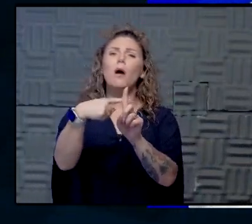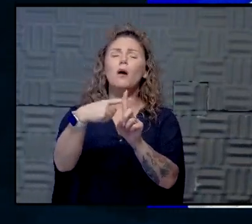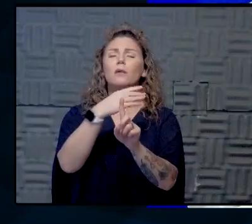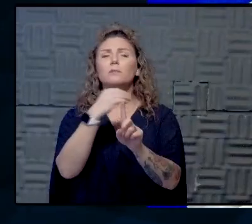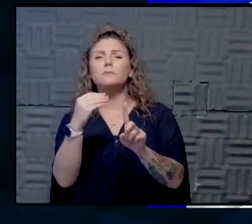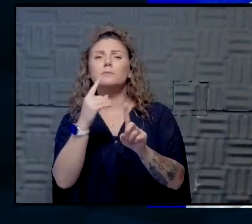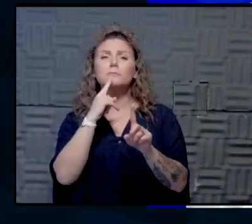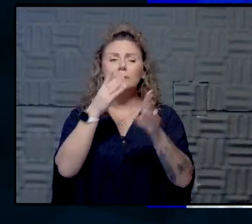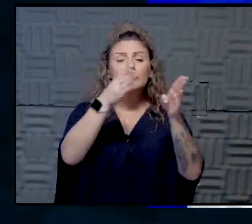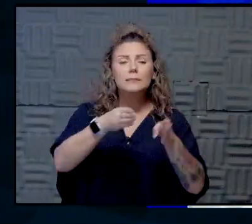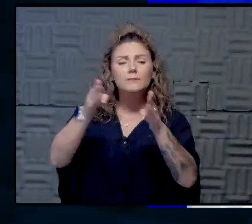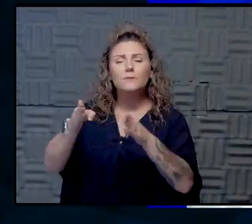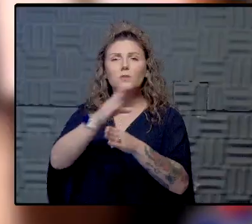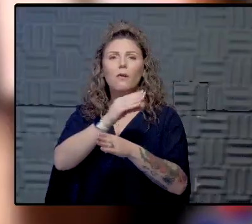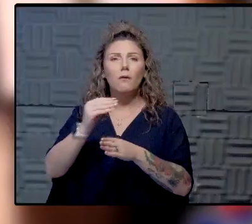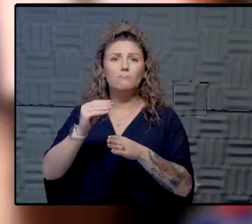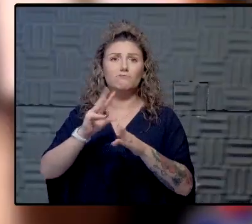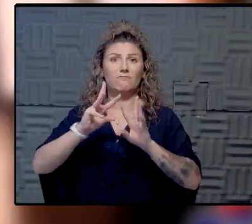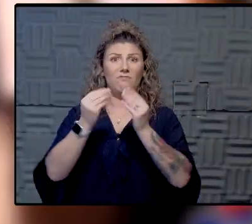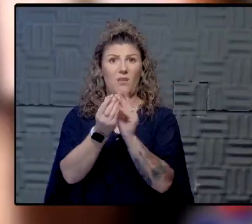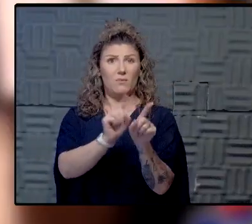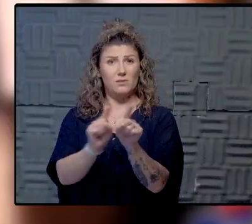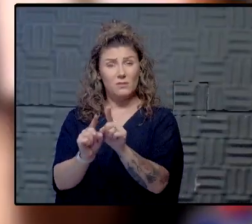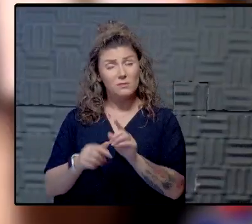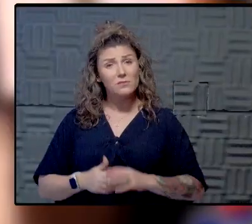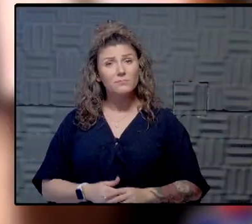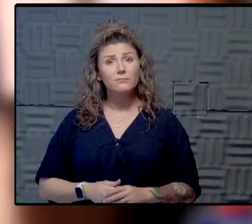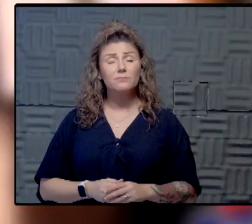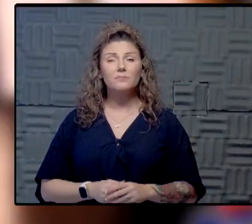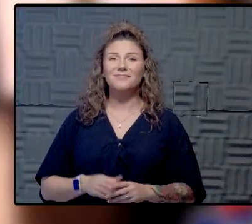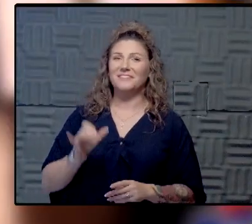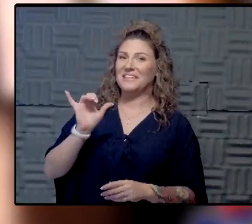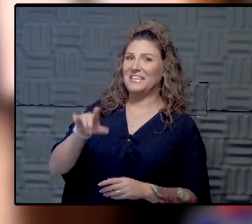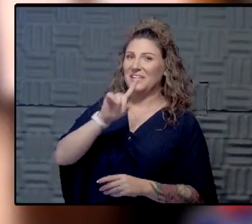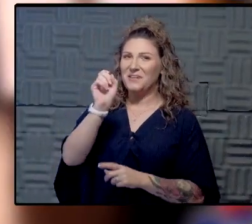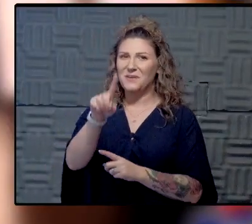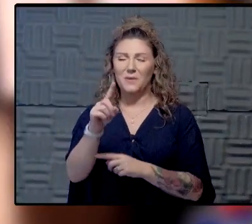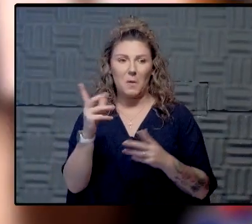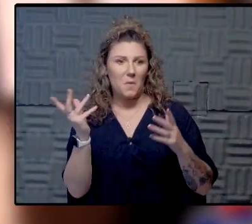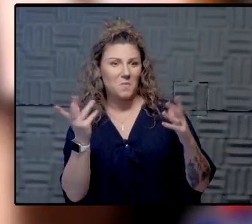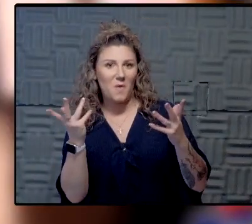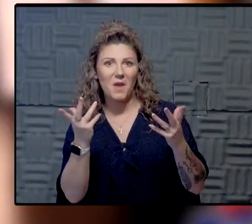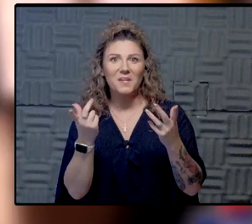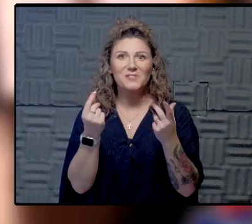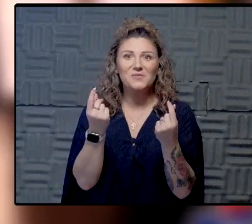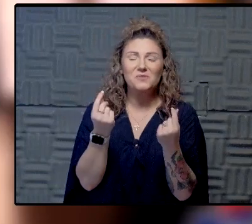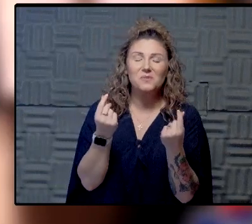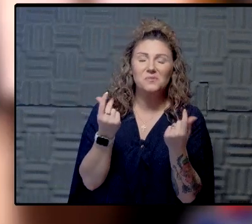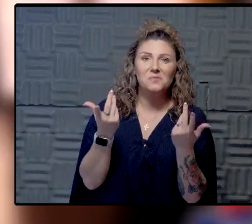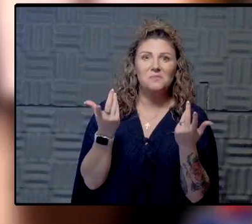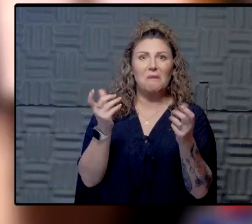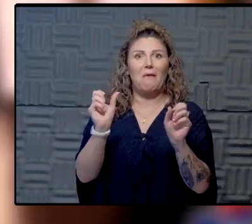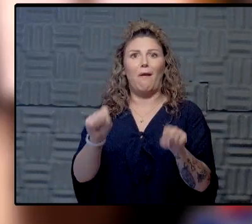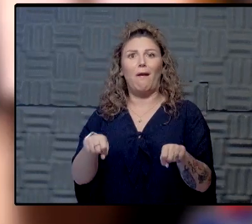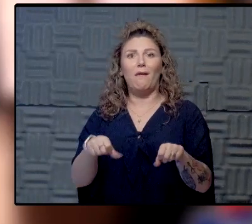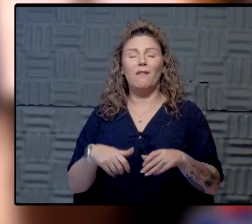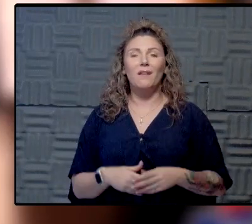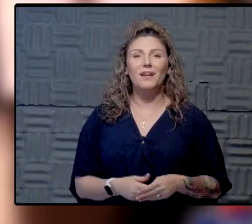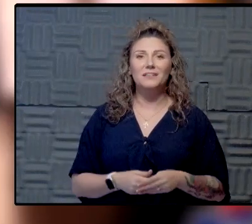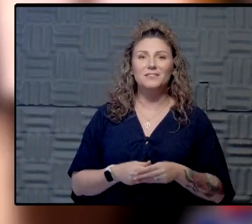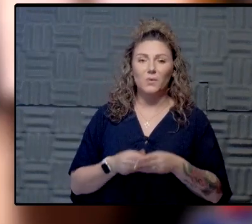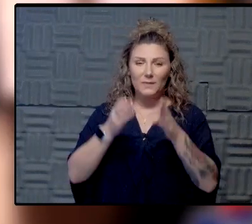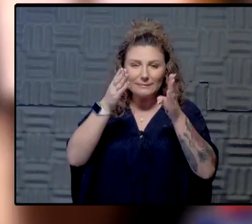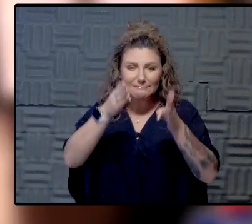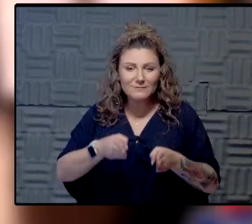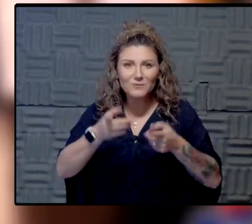and the families as well? Well, I think this question, just what are we going to be able to do as individuals